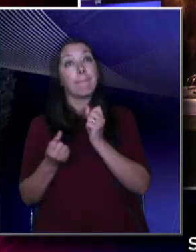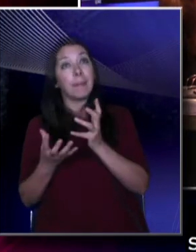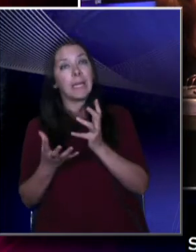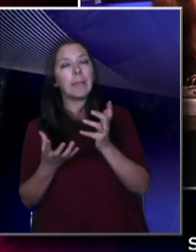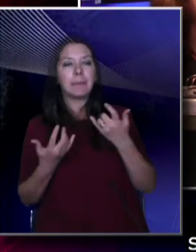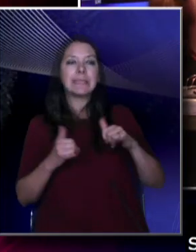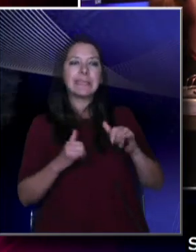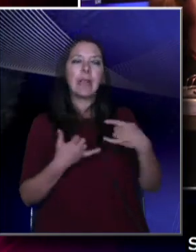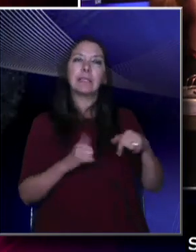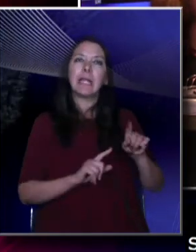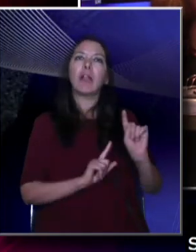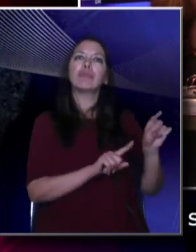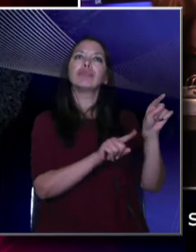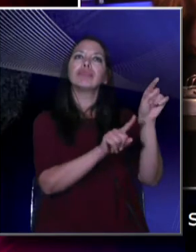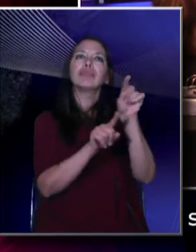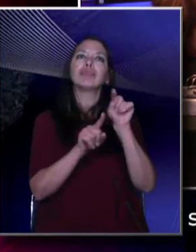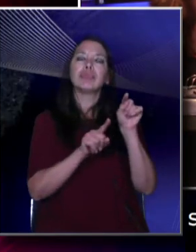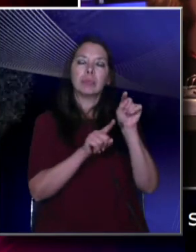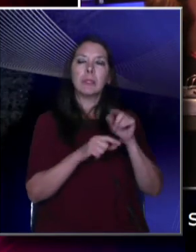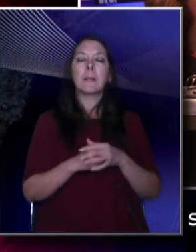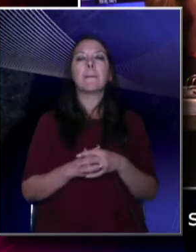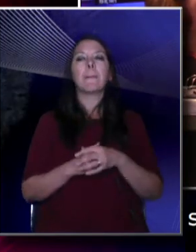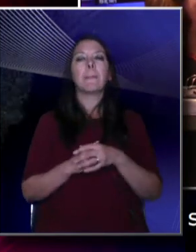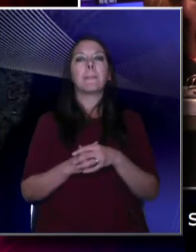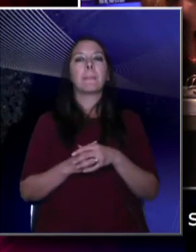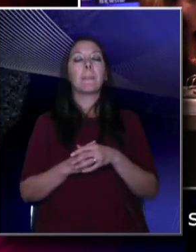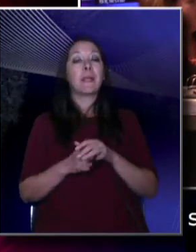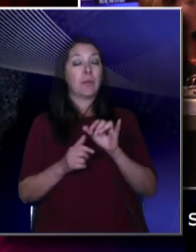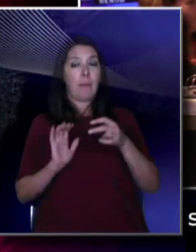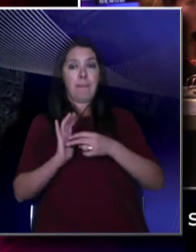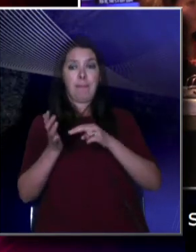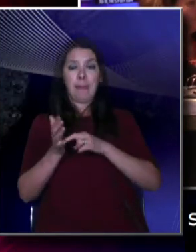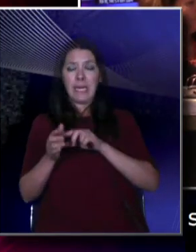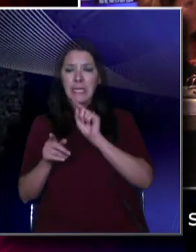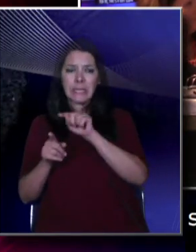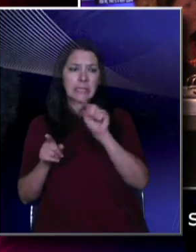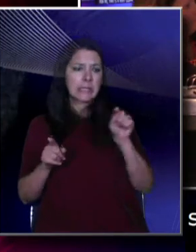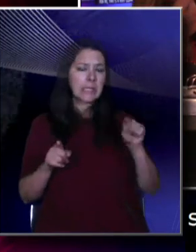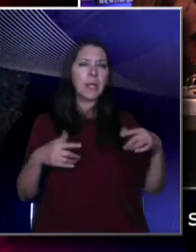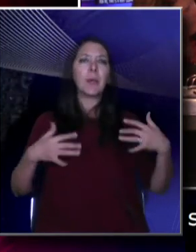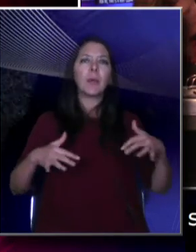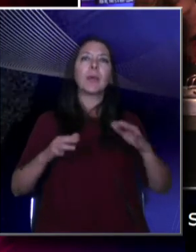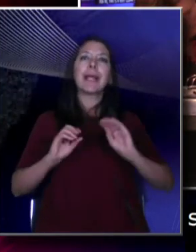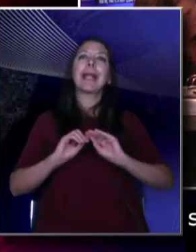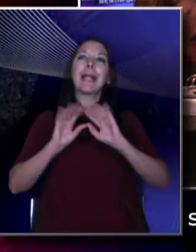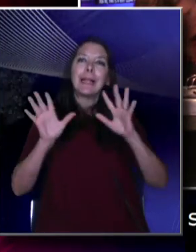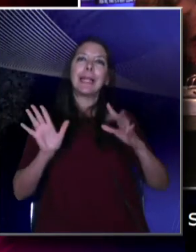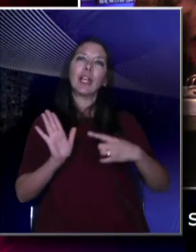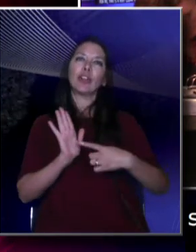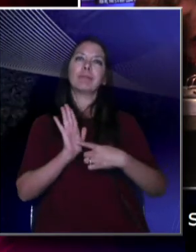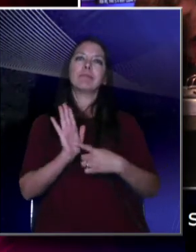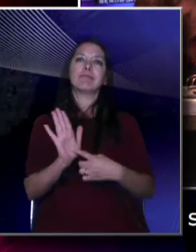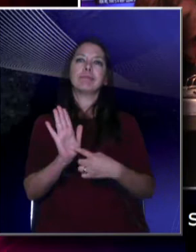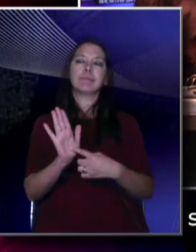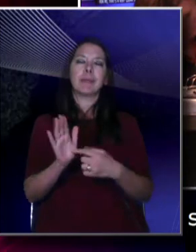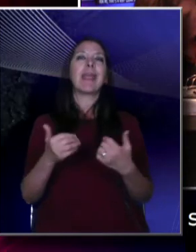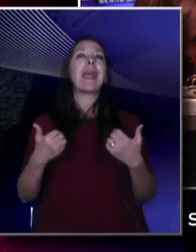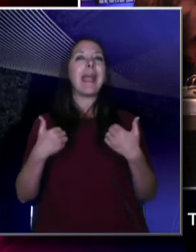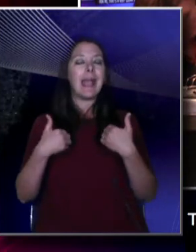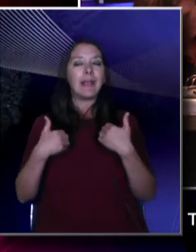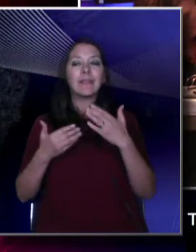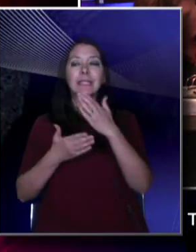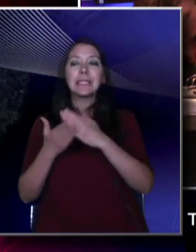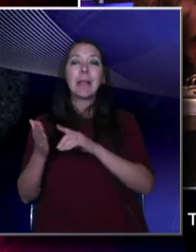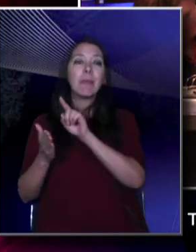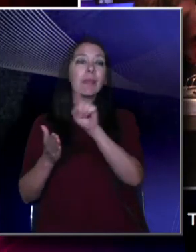So for me, that's a very clear indication that maybe there are missed